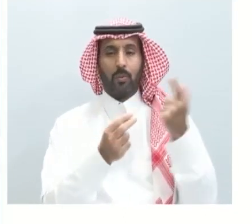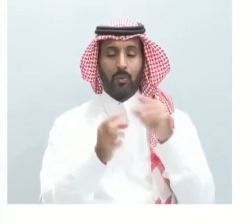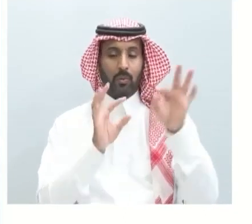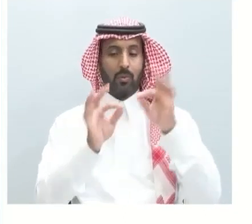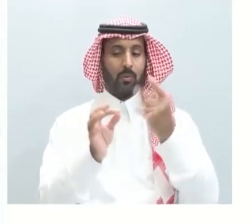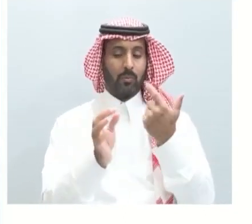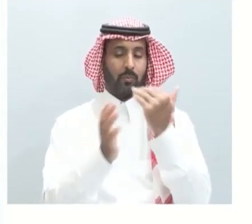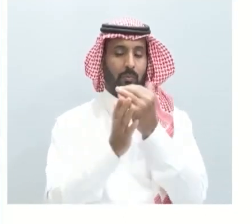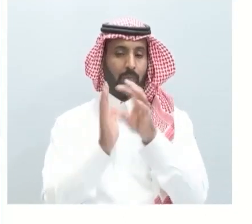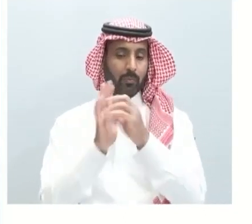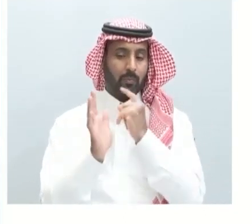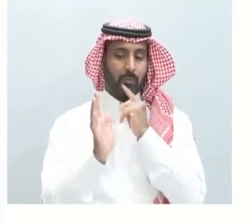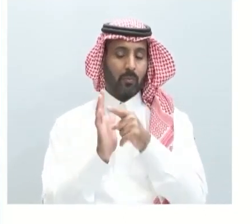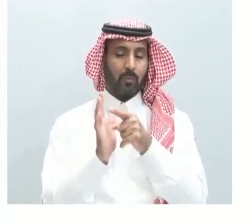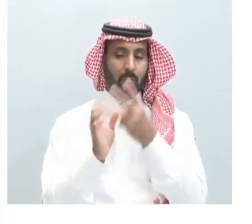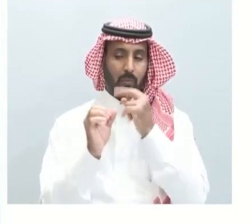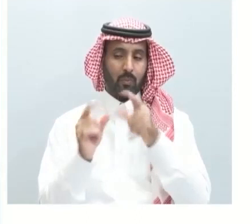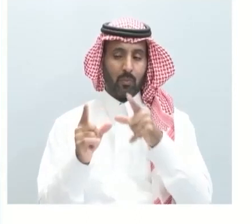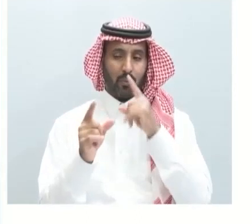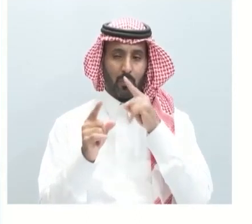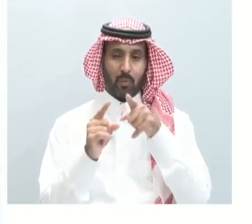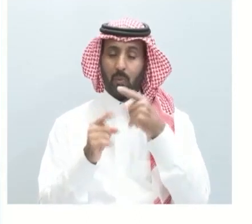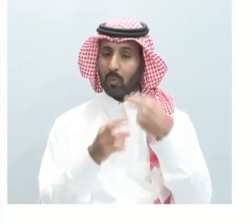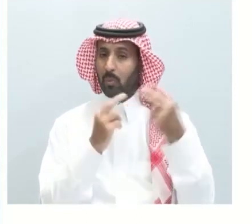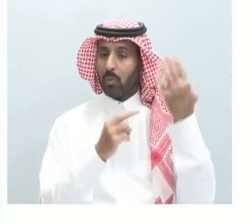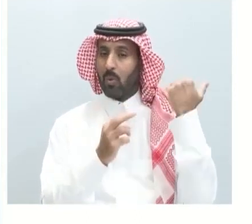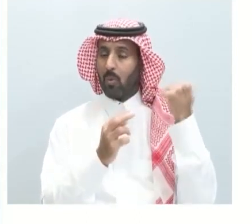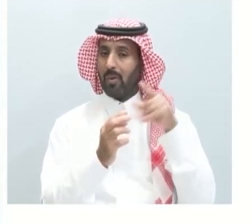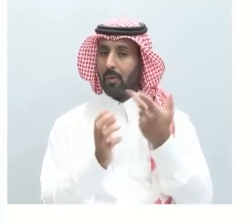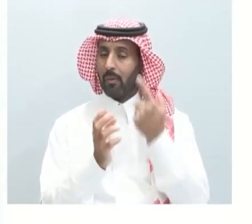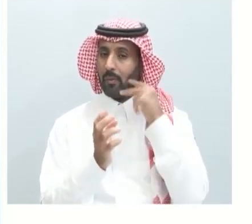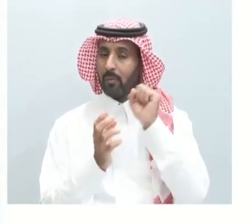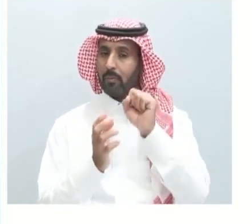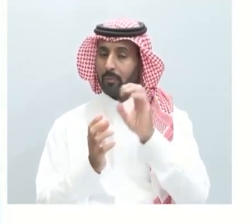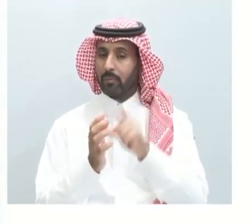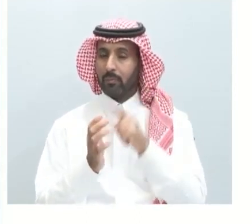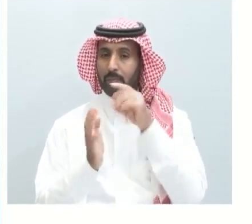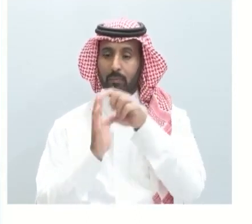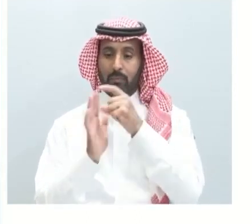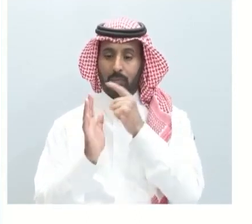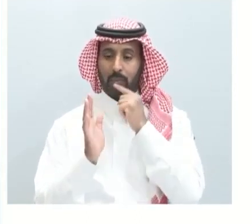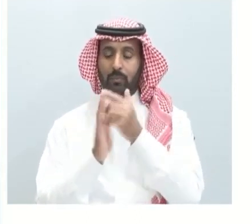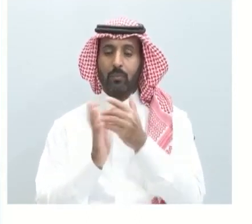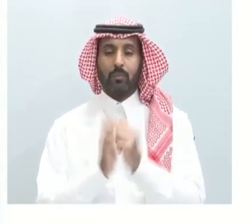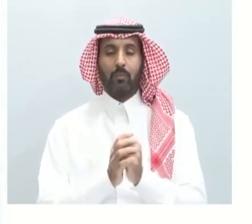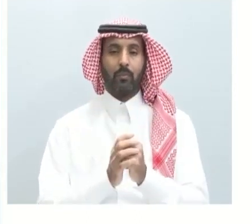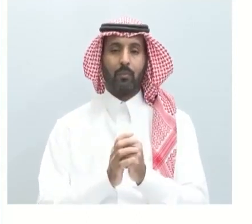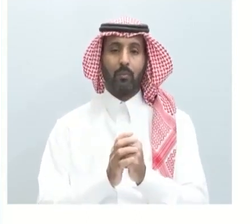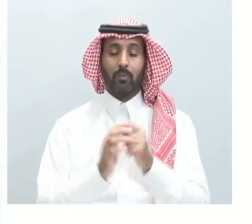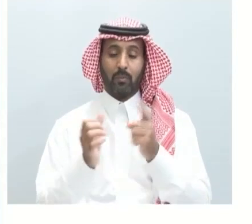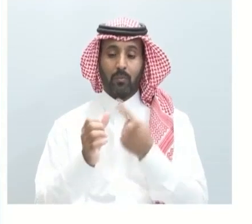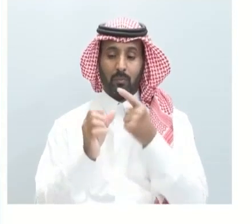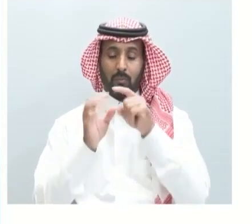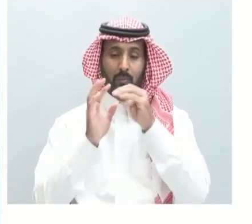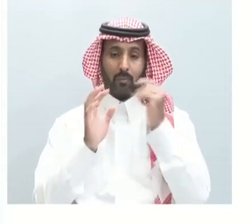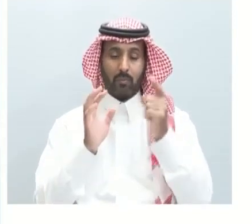one what do you think these show about about your culture this will be your topic sentence so the topic sentence the first